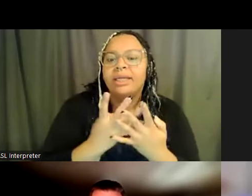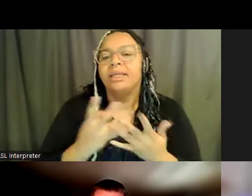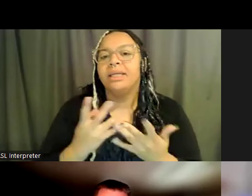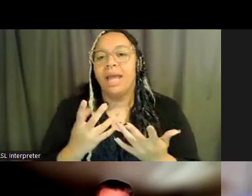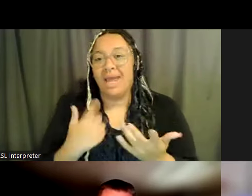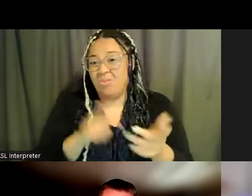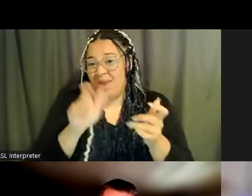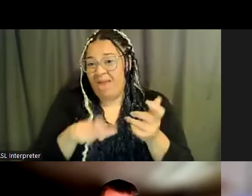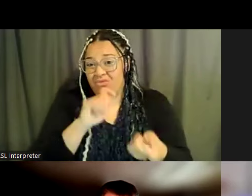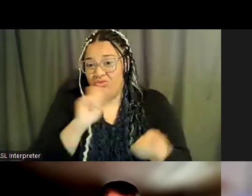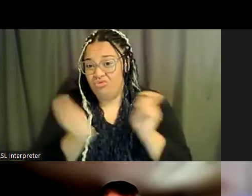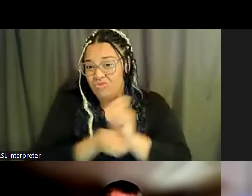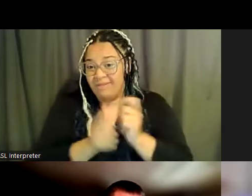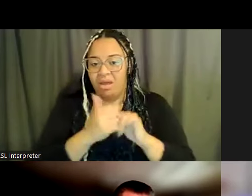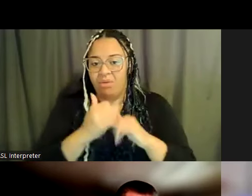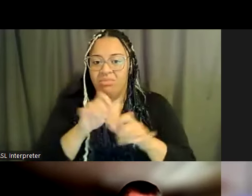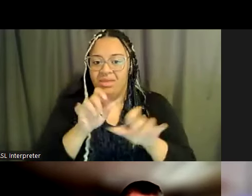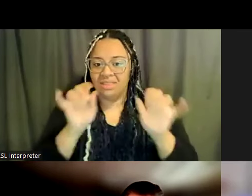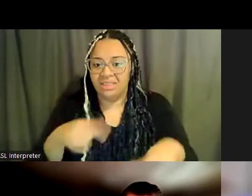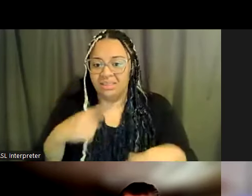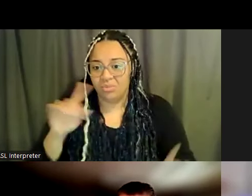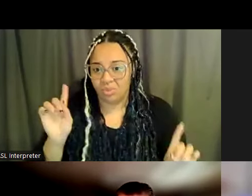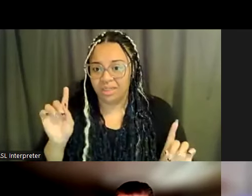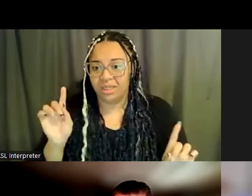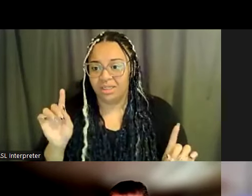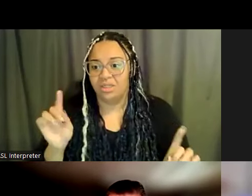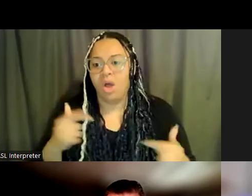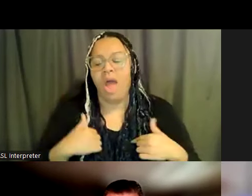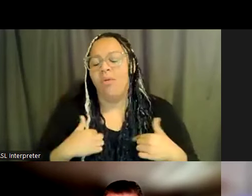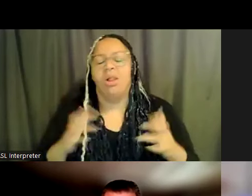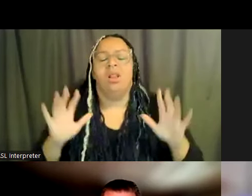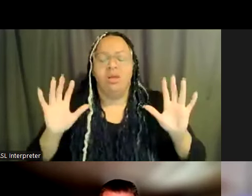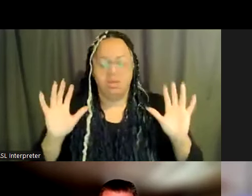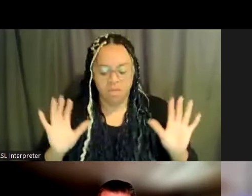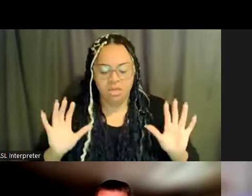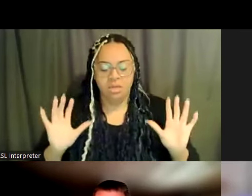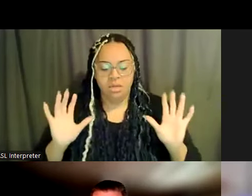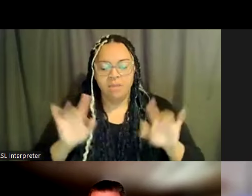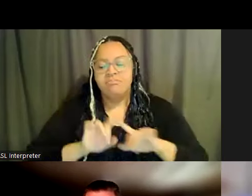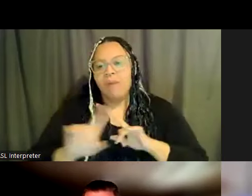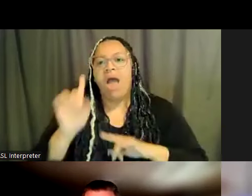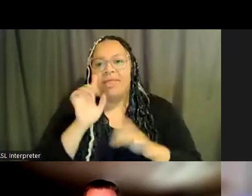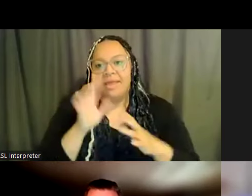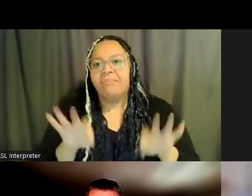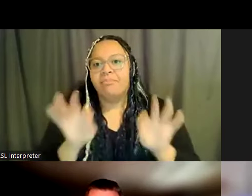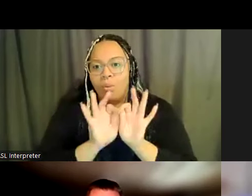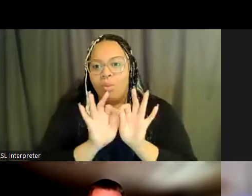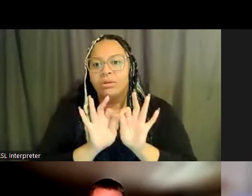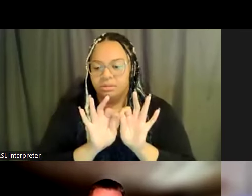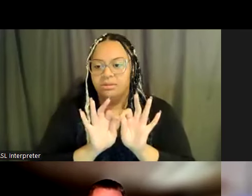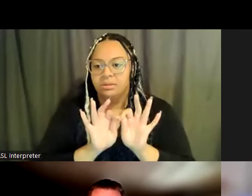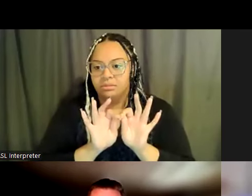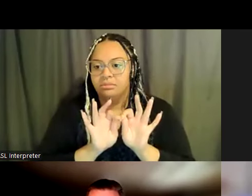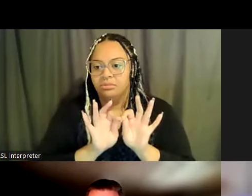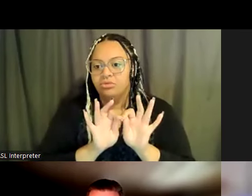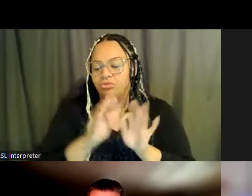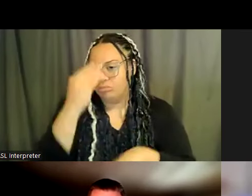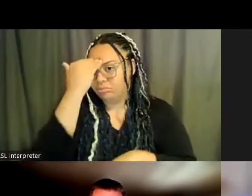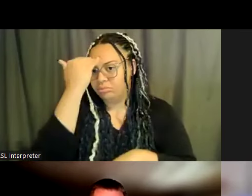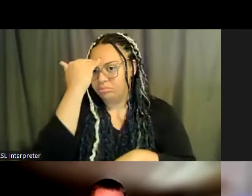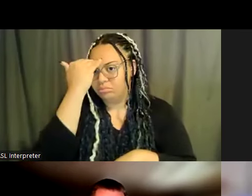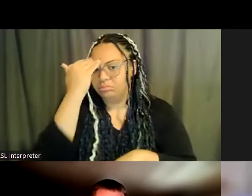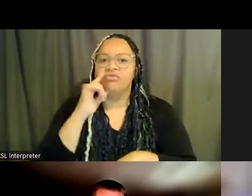how the system is working. So I'll get off my soapbox there a little bit, but I think that's an important kind of grounding for everything we're going to talk